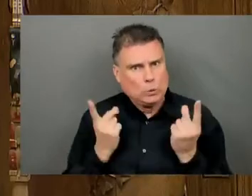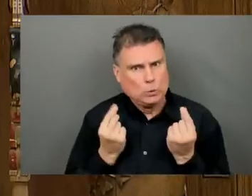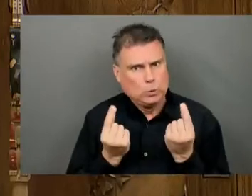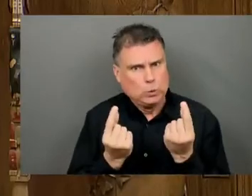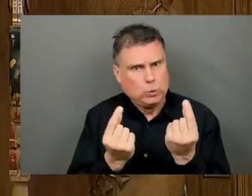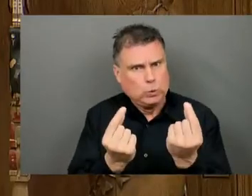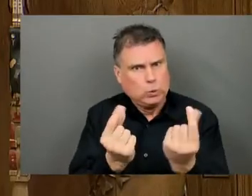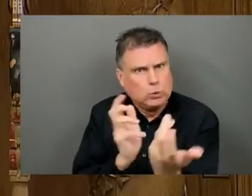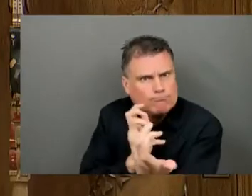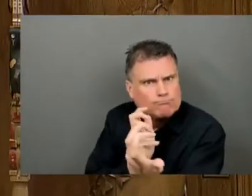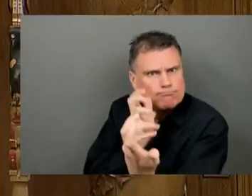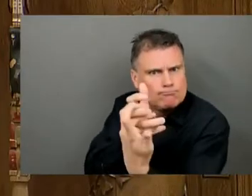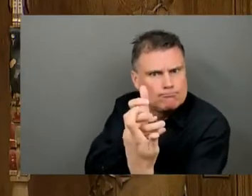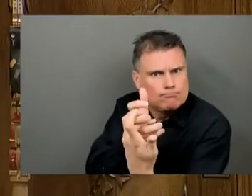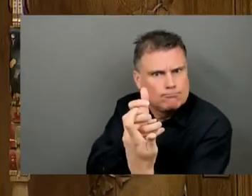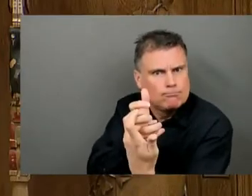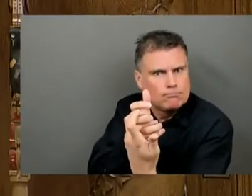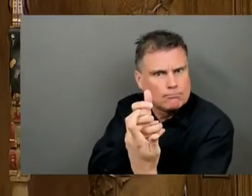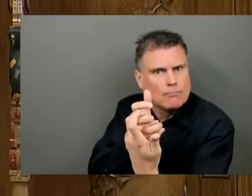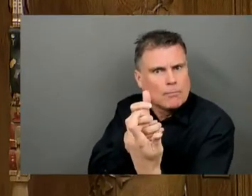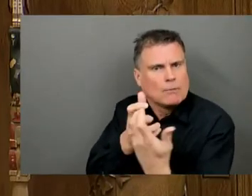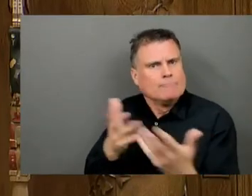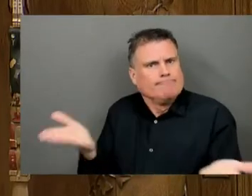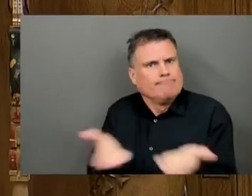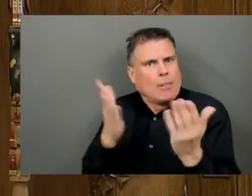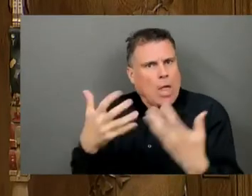Leader of the third party.